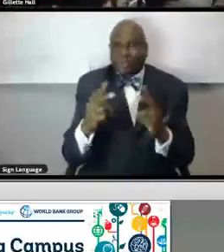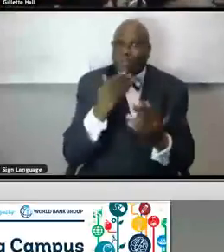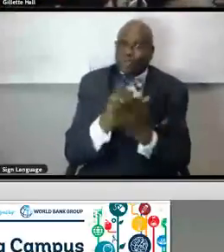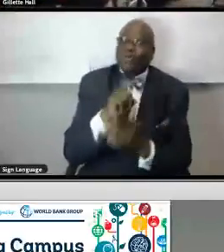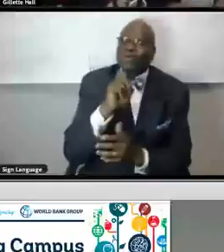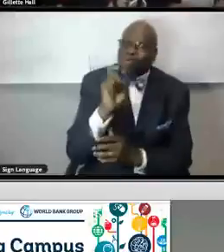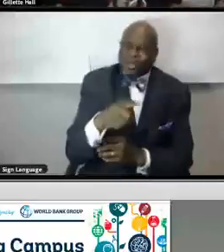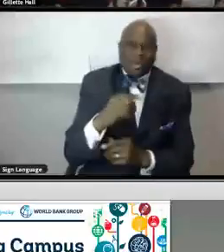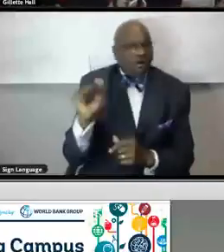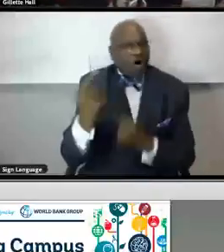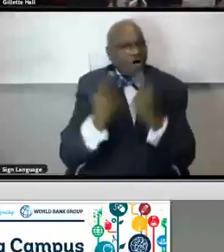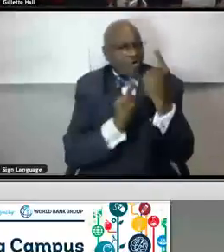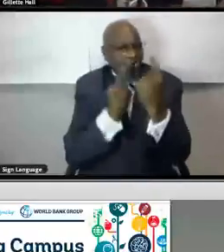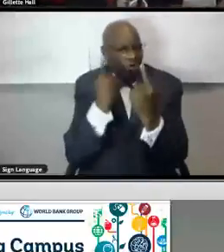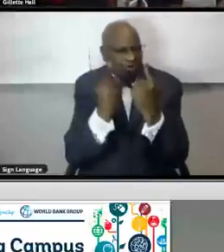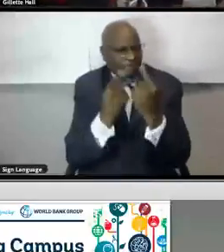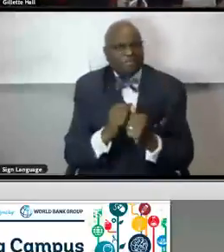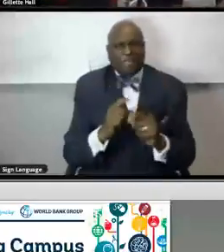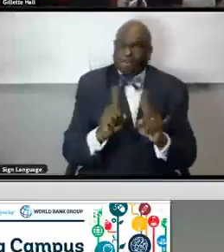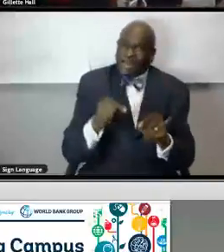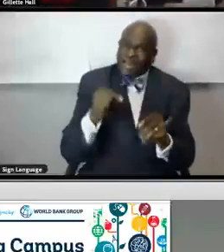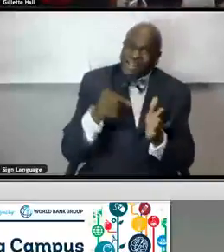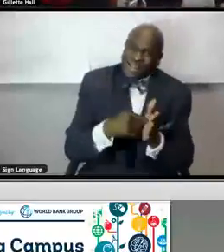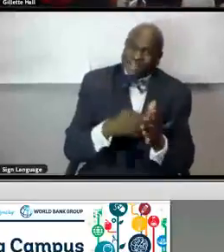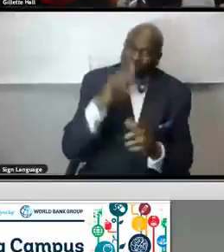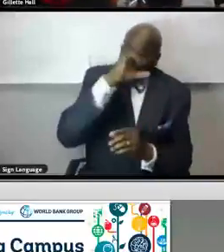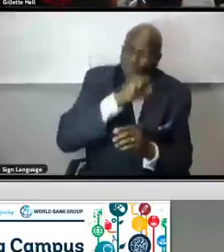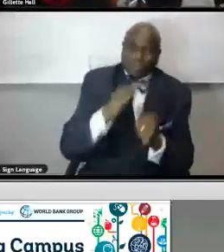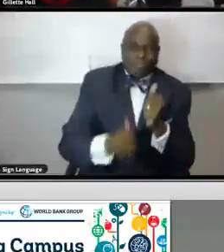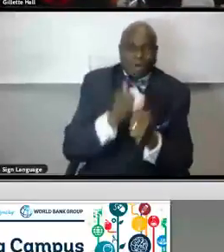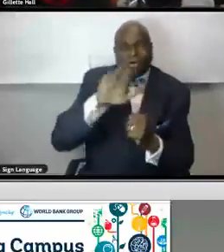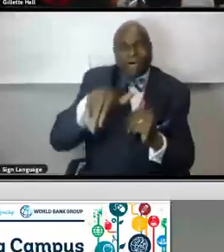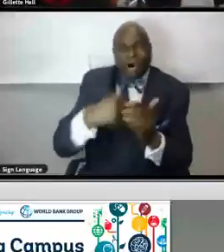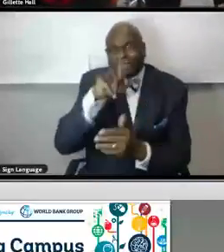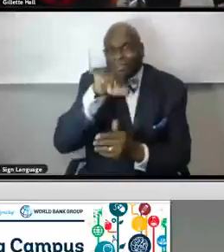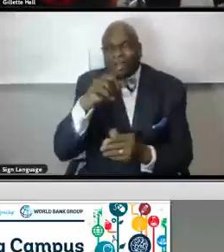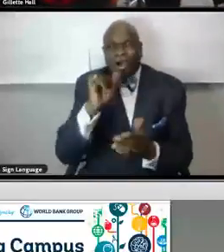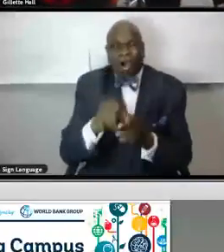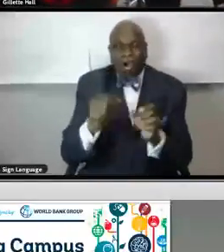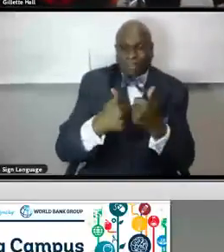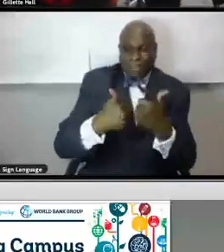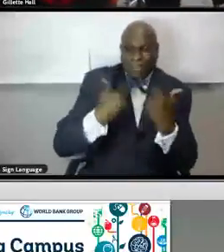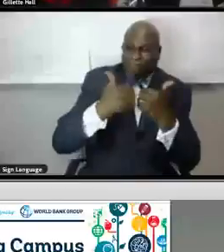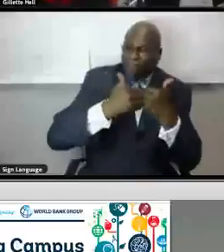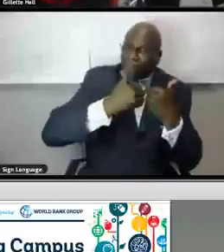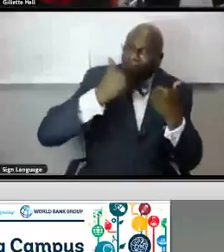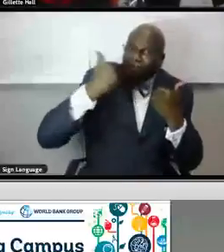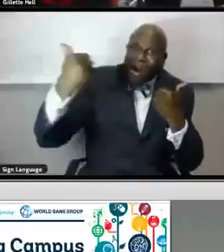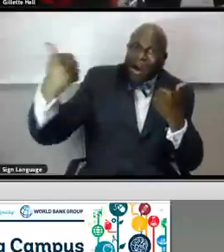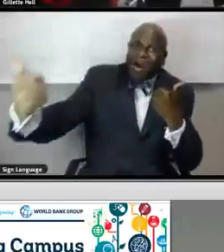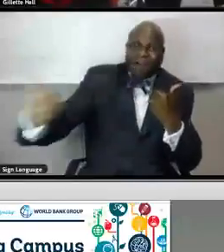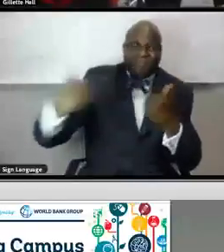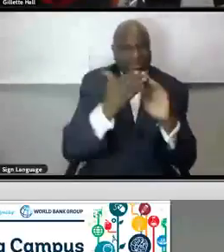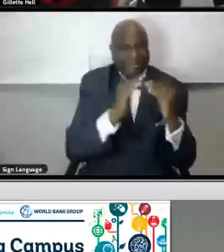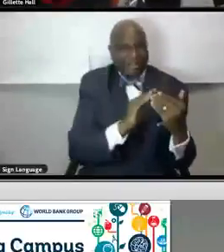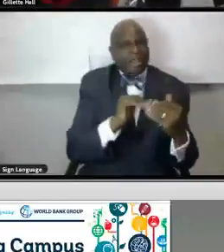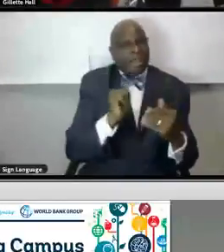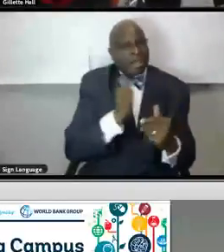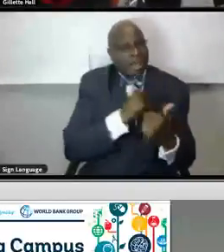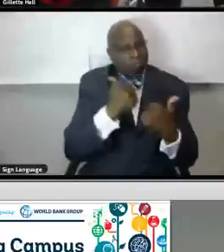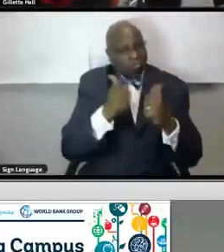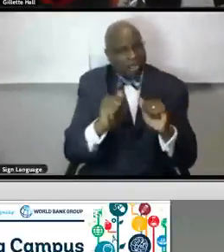question, and we all wonder this. But this assumes that most or all Indigenous are remote or rural. And actually, what I was